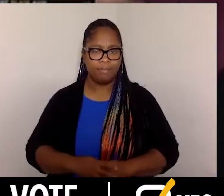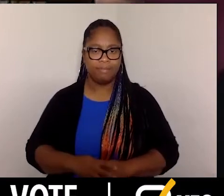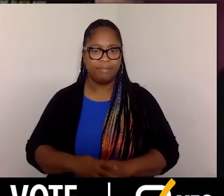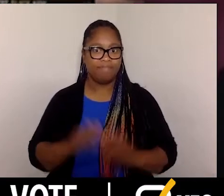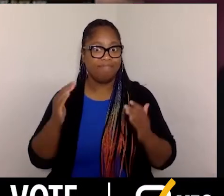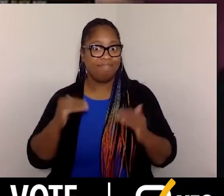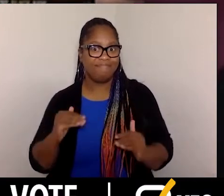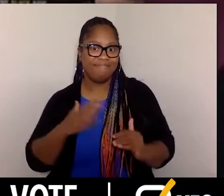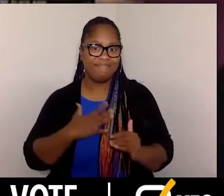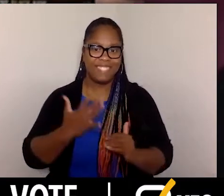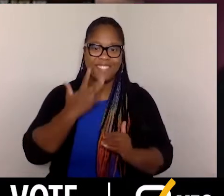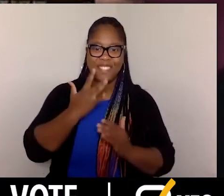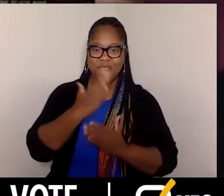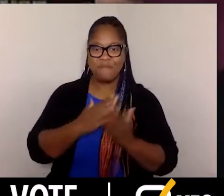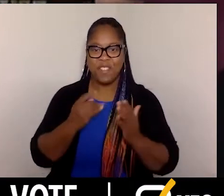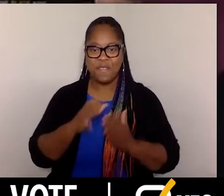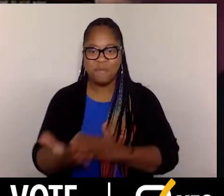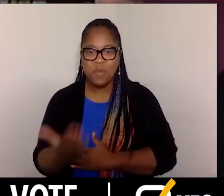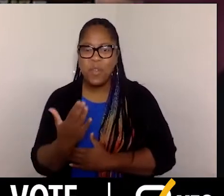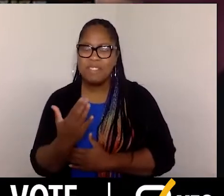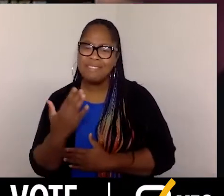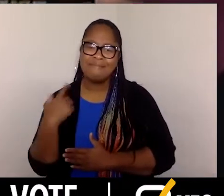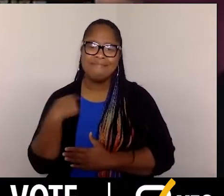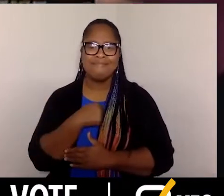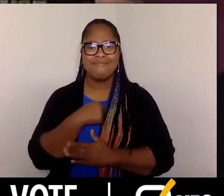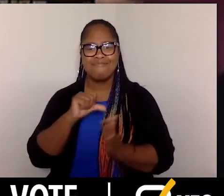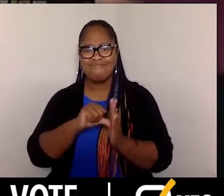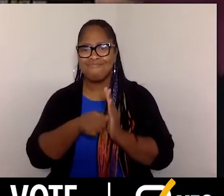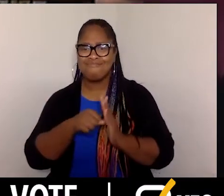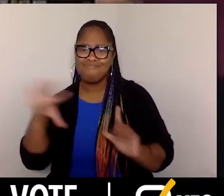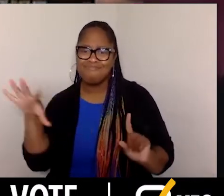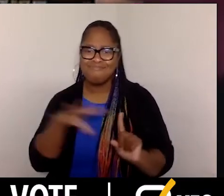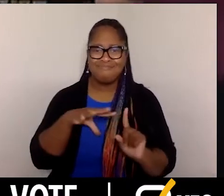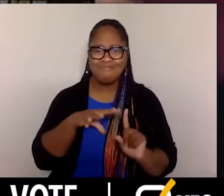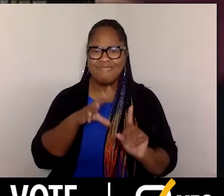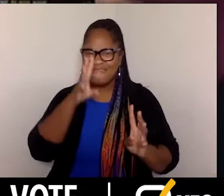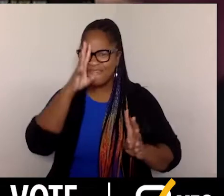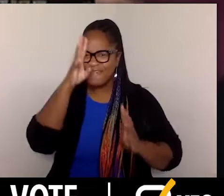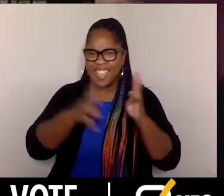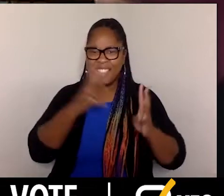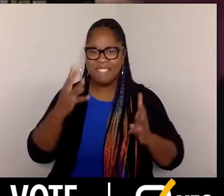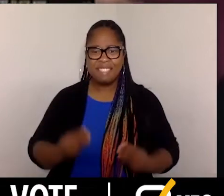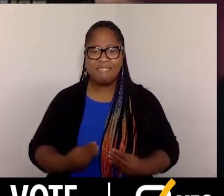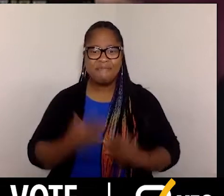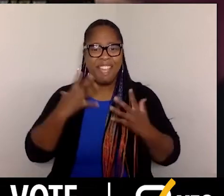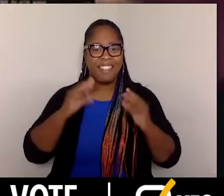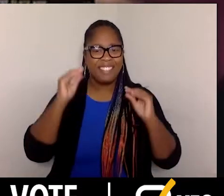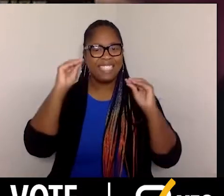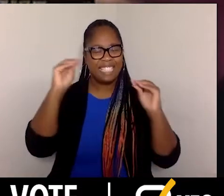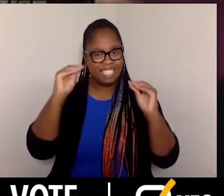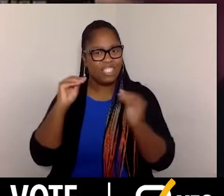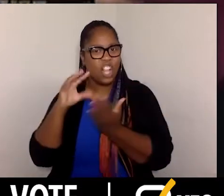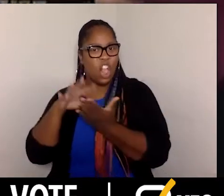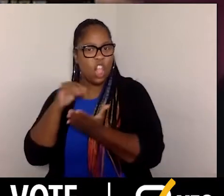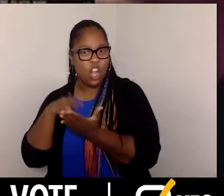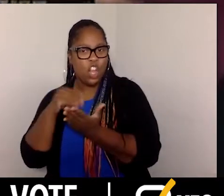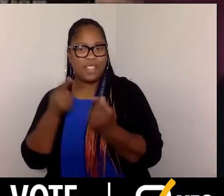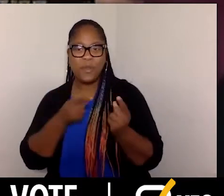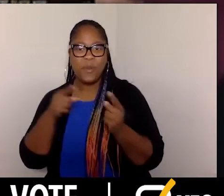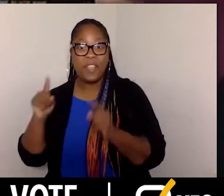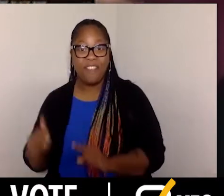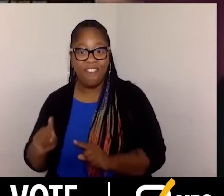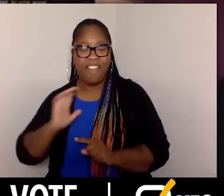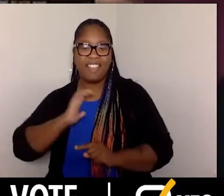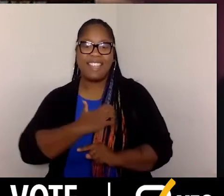of the morning, when we highlight some of the innovative and inspiring teaching and learning going on in